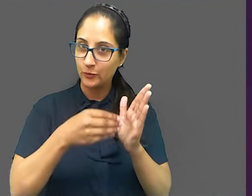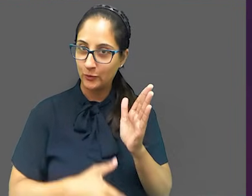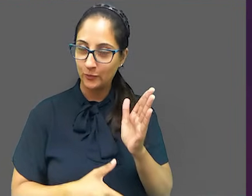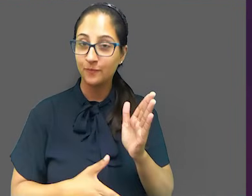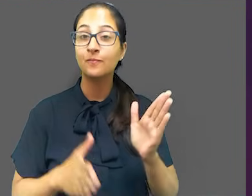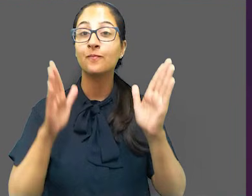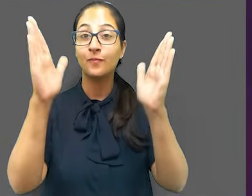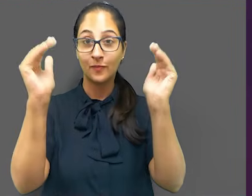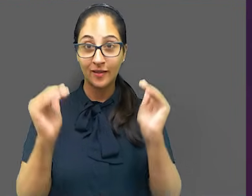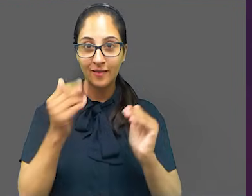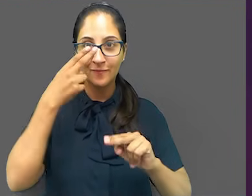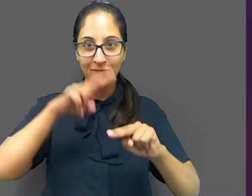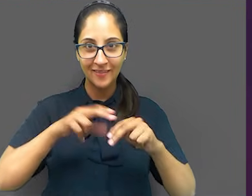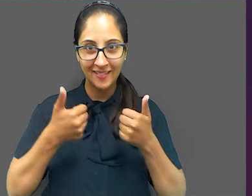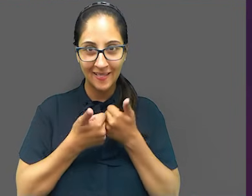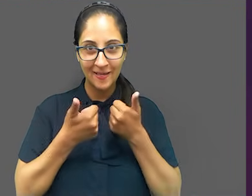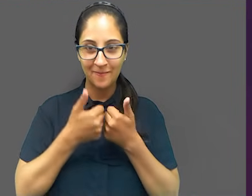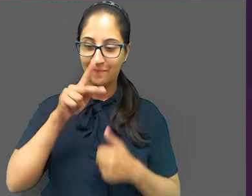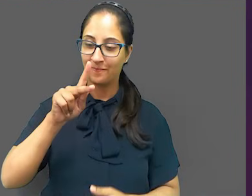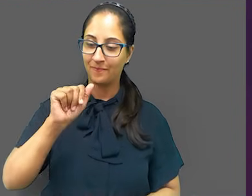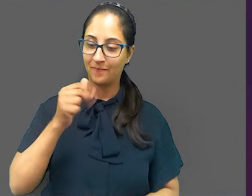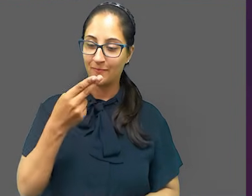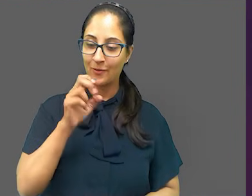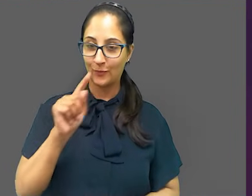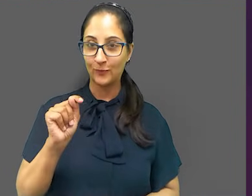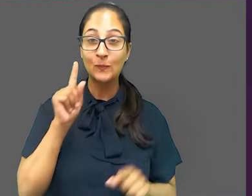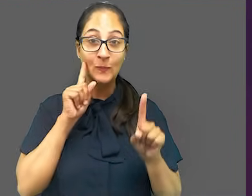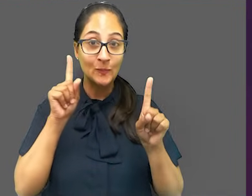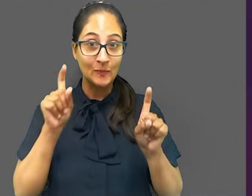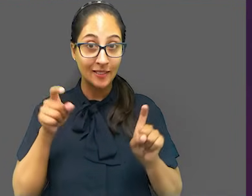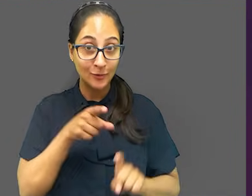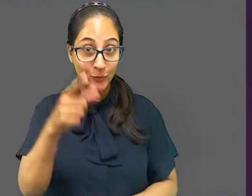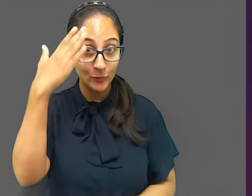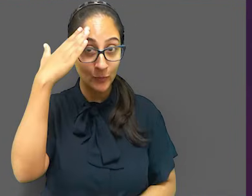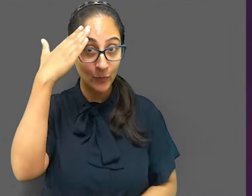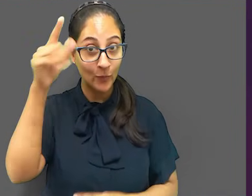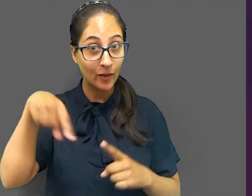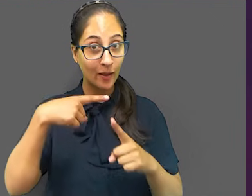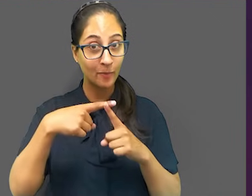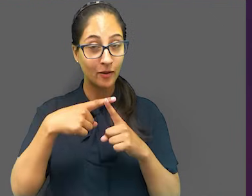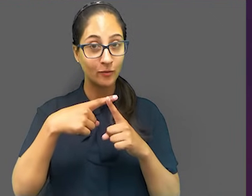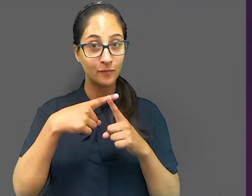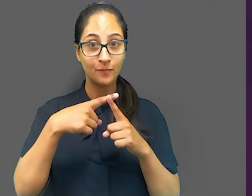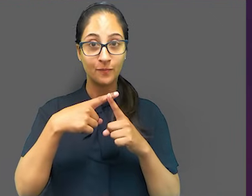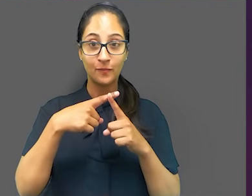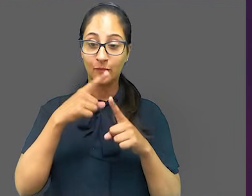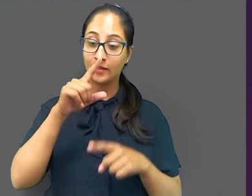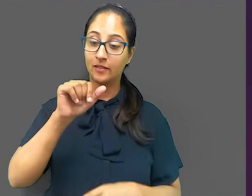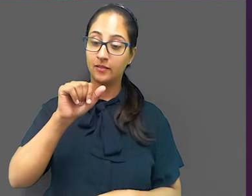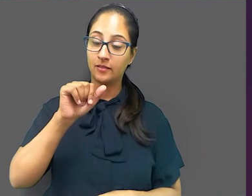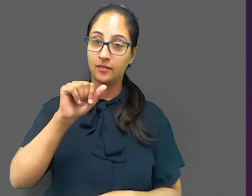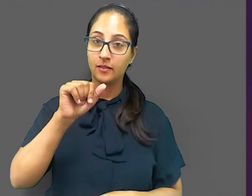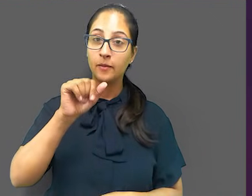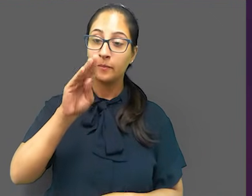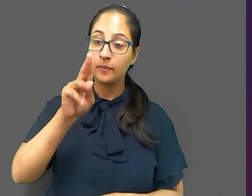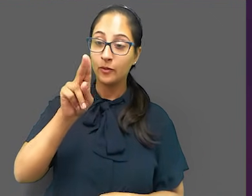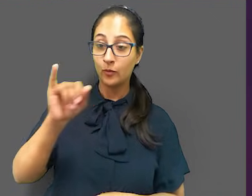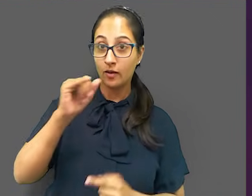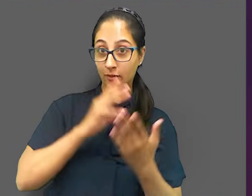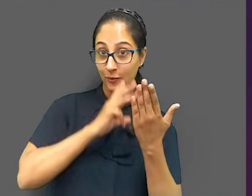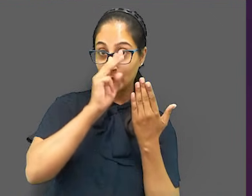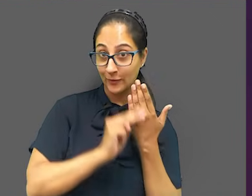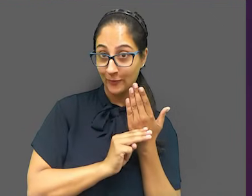Kahoot quiz, where we'll test your knowledge of the secondary curriculum. And of course, no program would be complete without